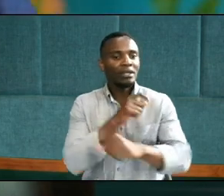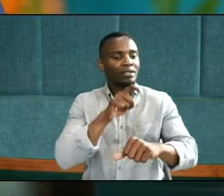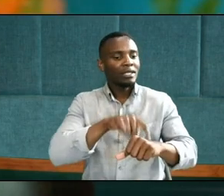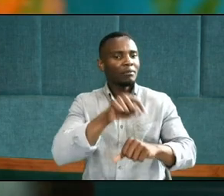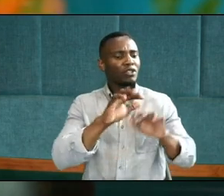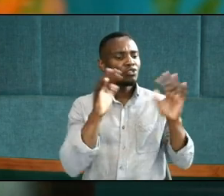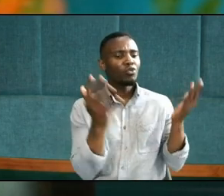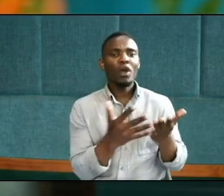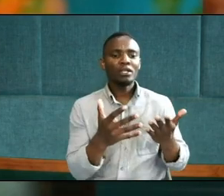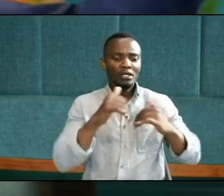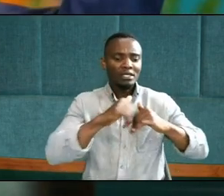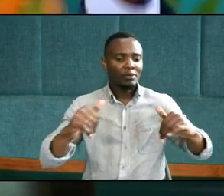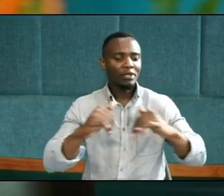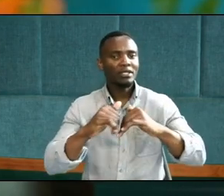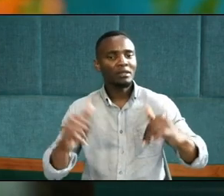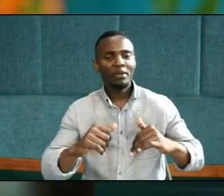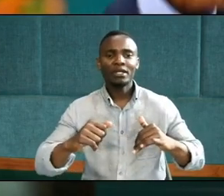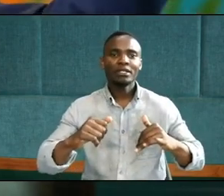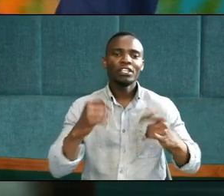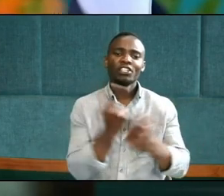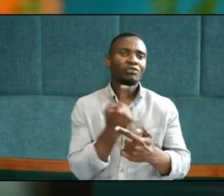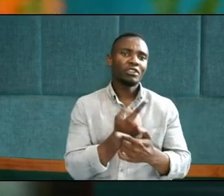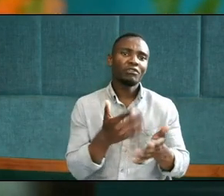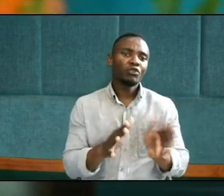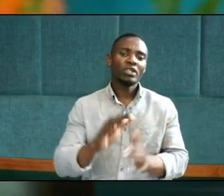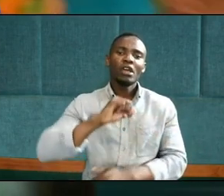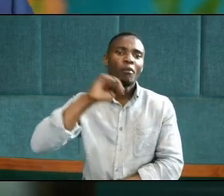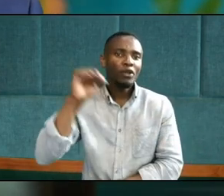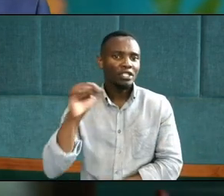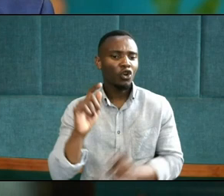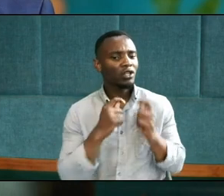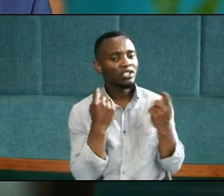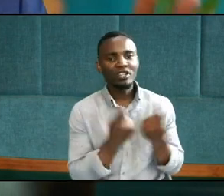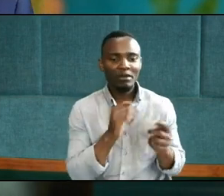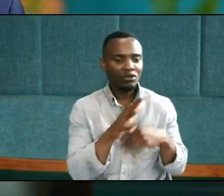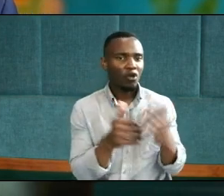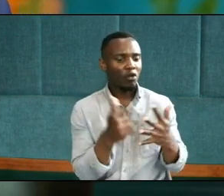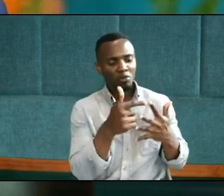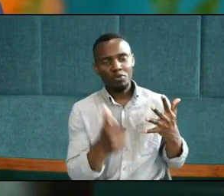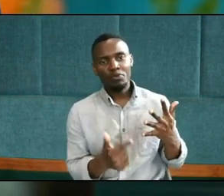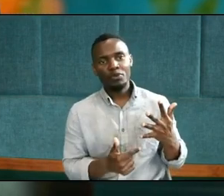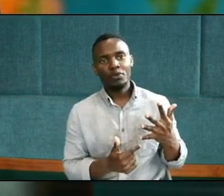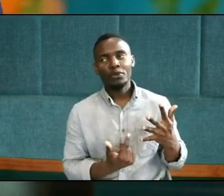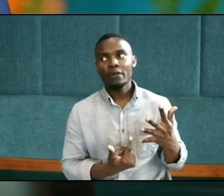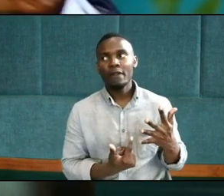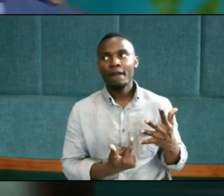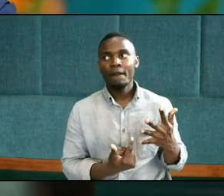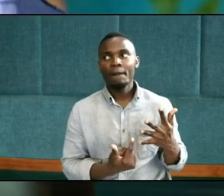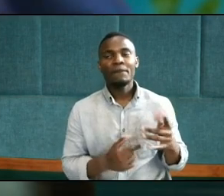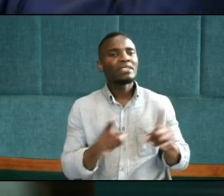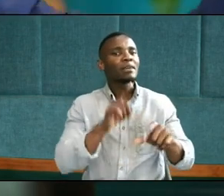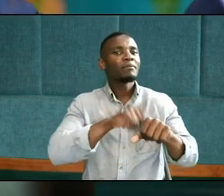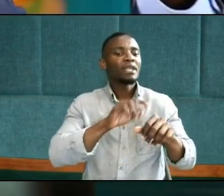on many lines, political lines, tribal lines, all these isms, when